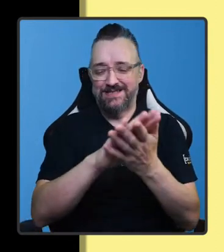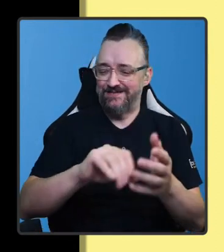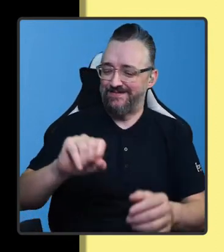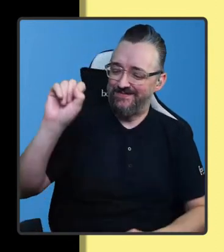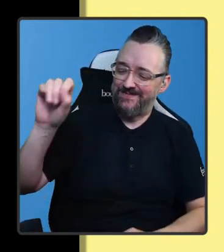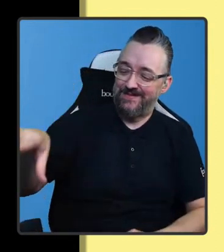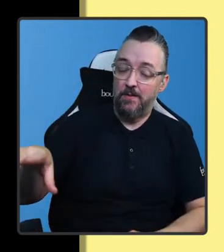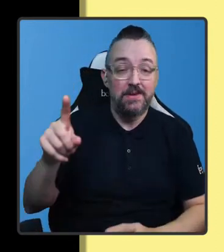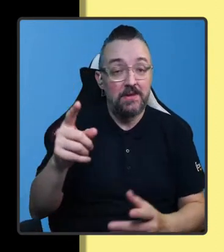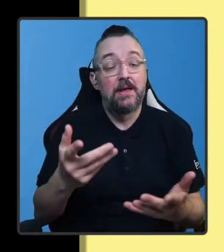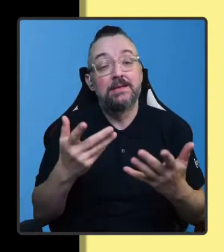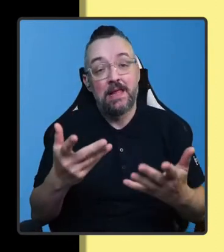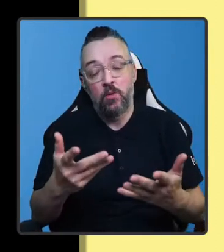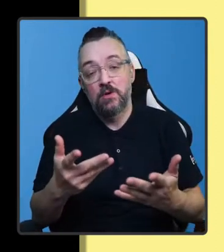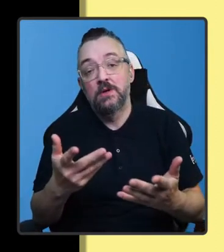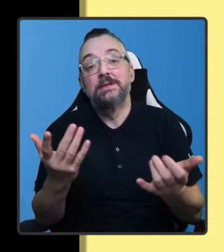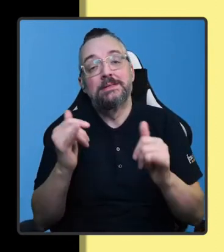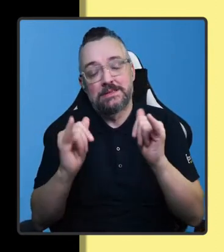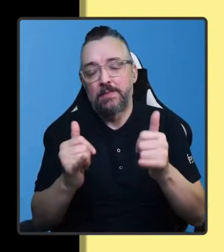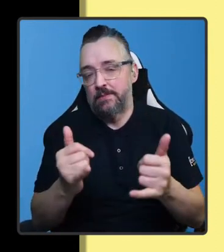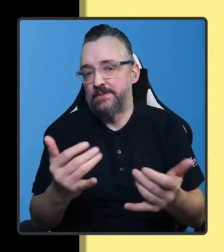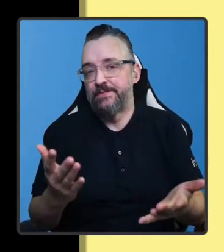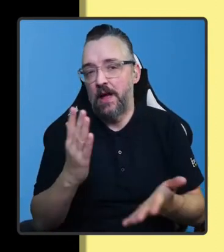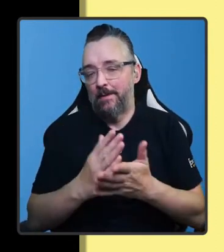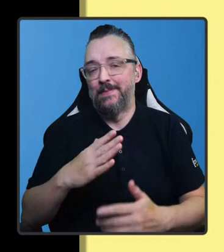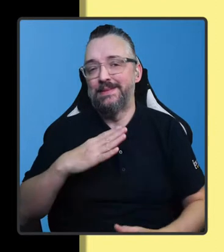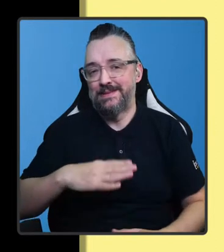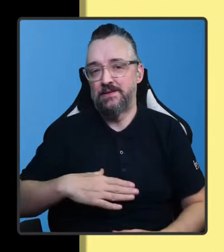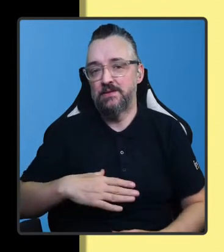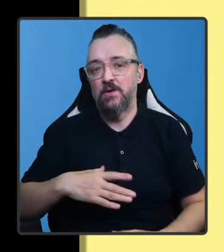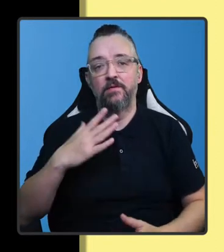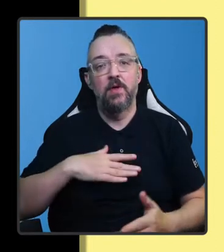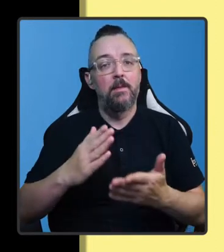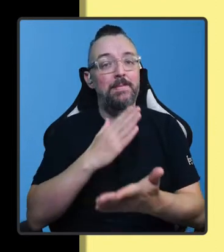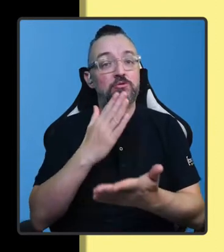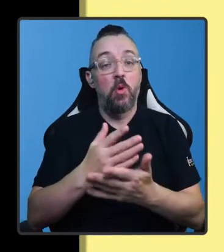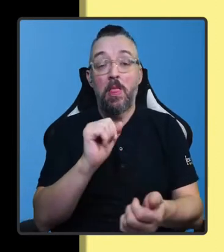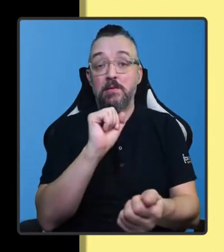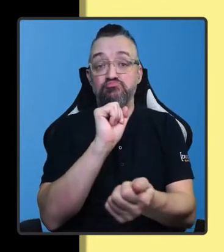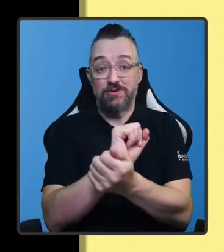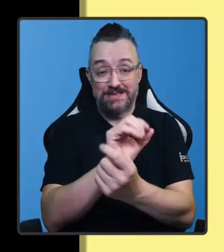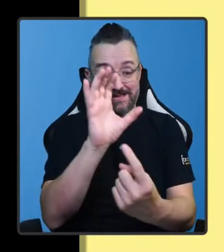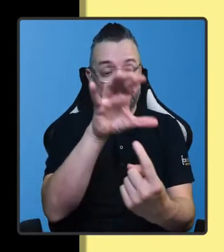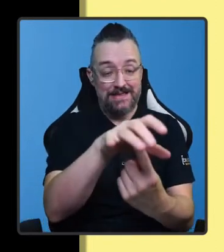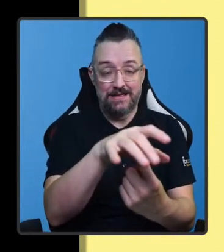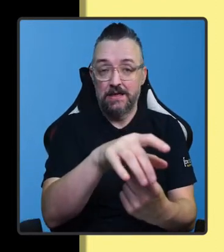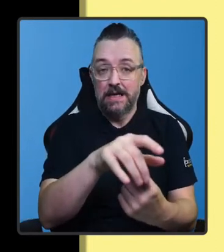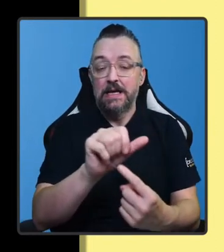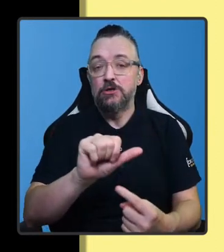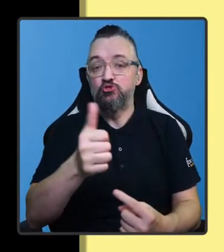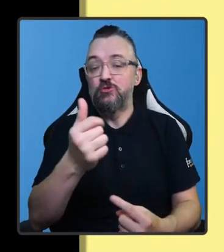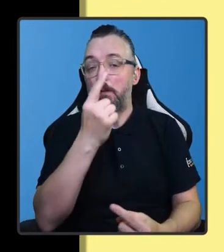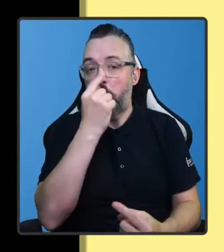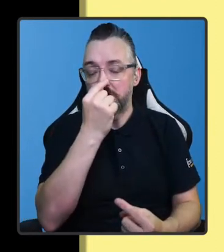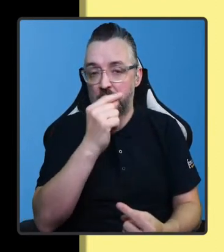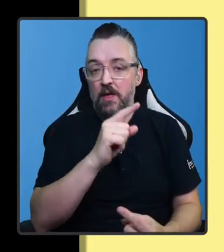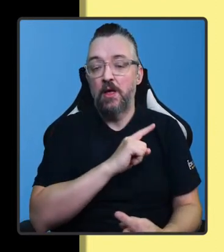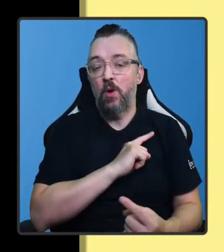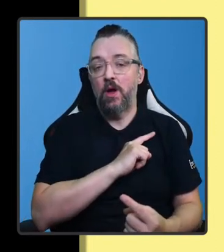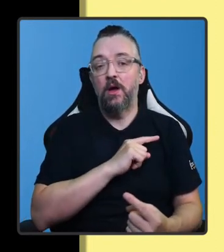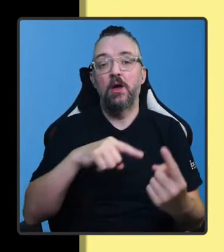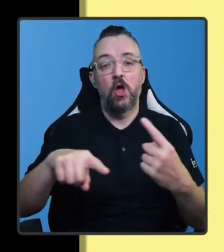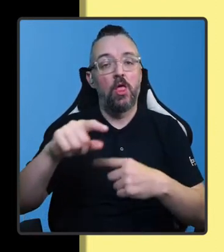now, sometimes we will. So we need to make sure that our prisons are as good as they can be, which is why we see the Scottish